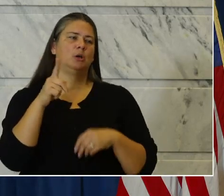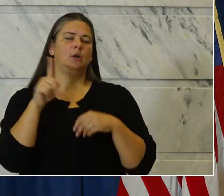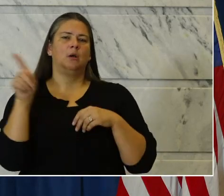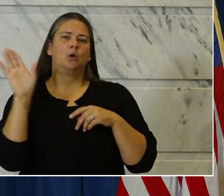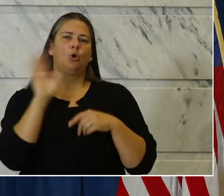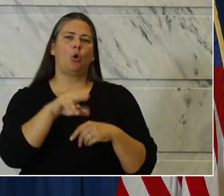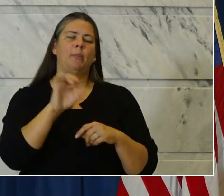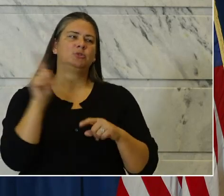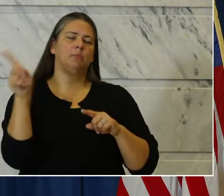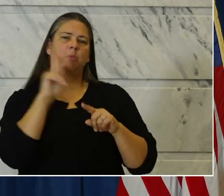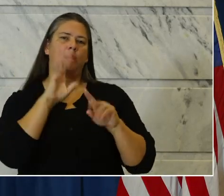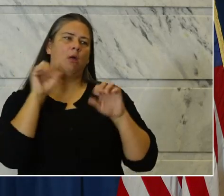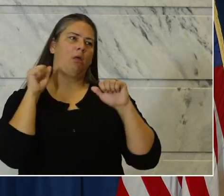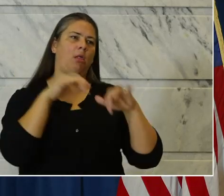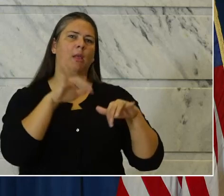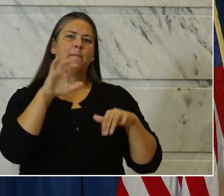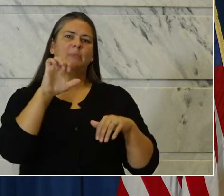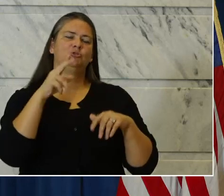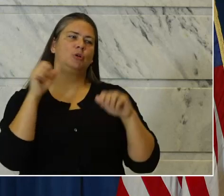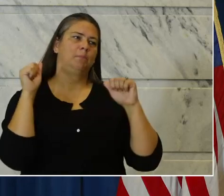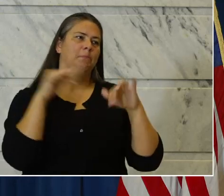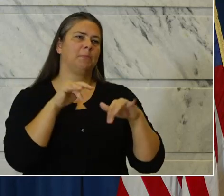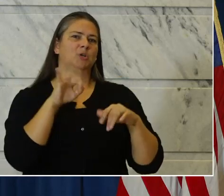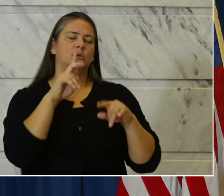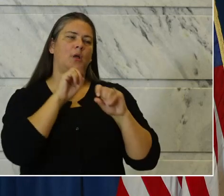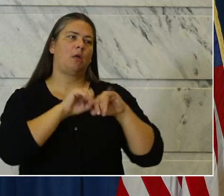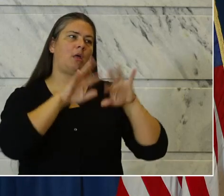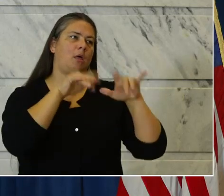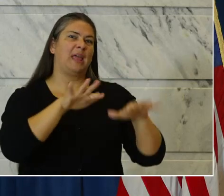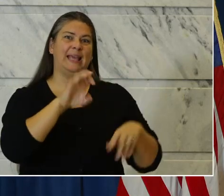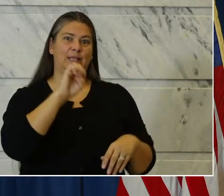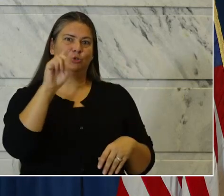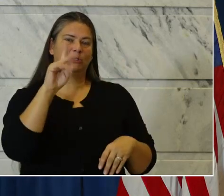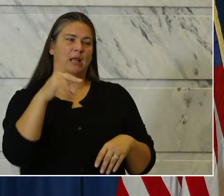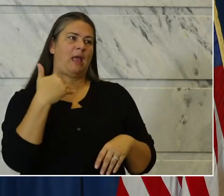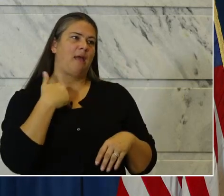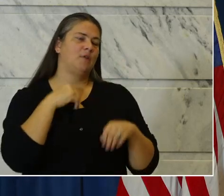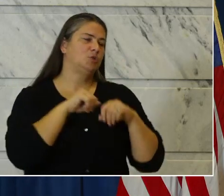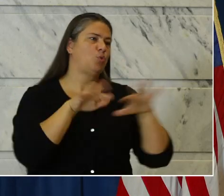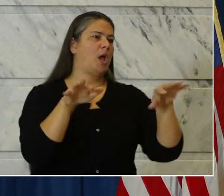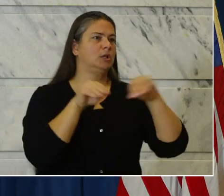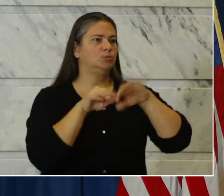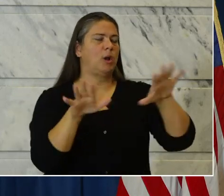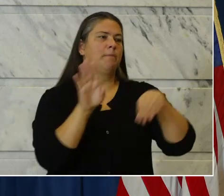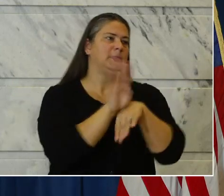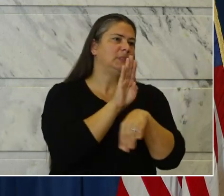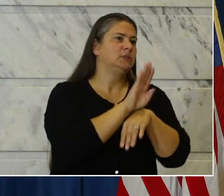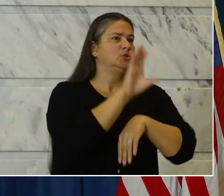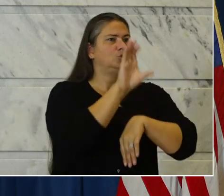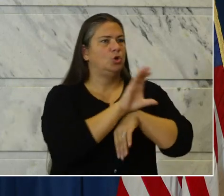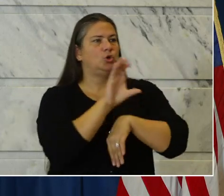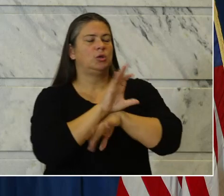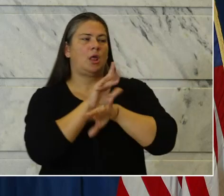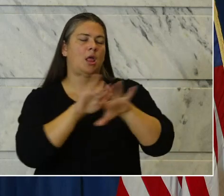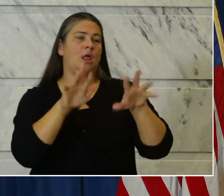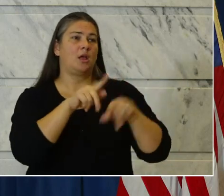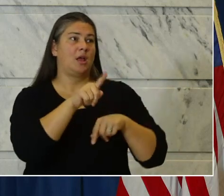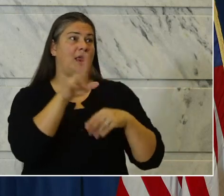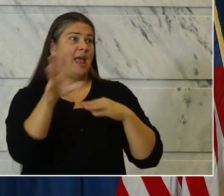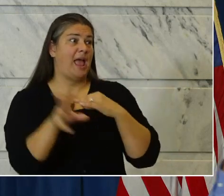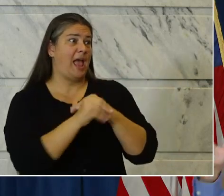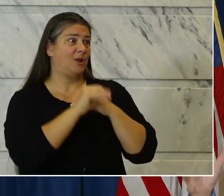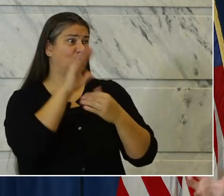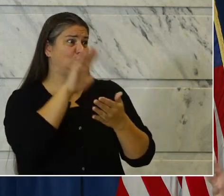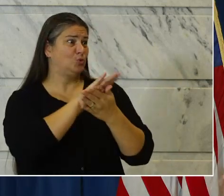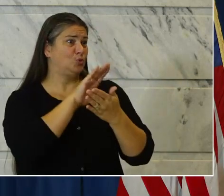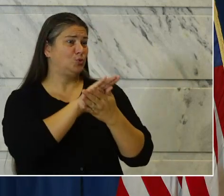to the beach, where we saw so much infection spread, especially through eastern Kentucky, it spread at businesses and churches. And if you added schools to that, then